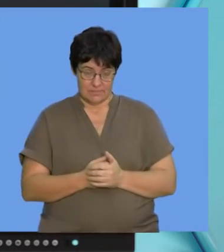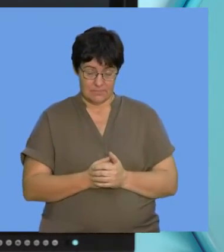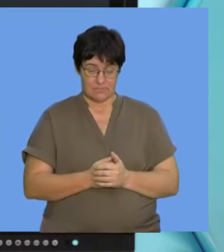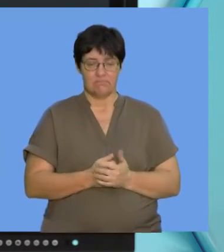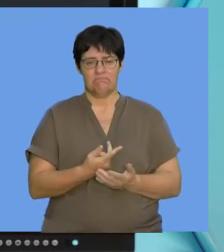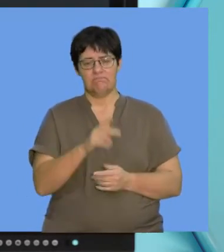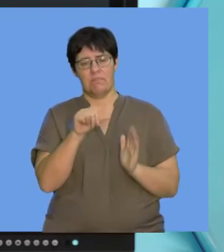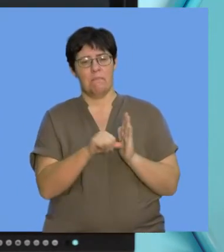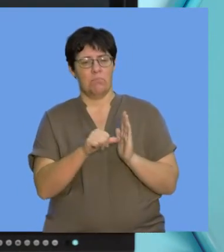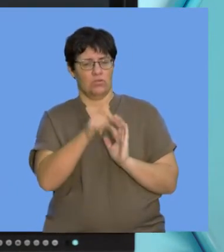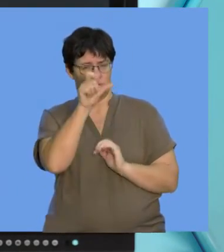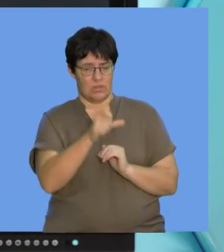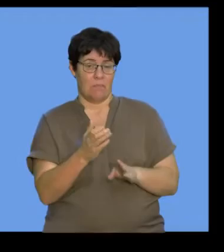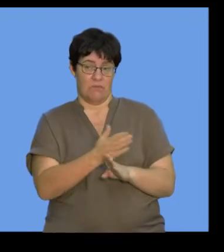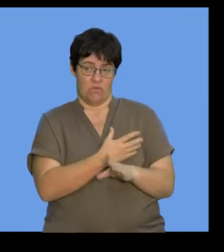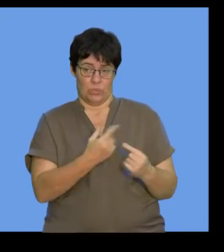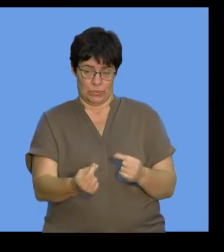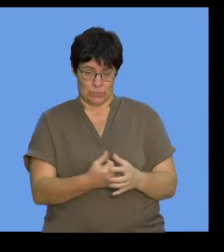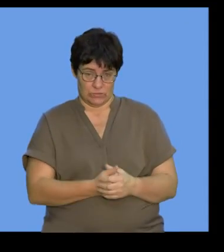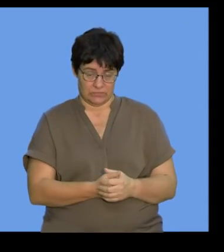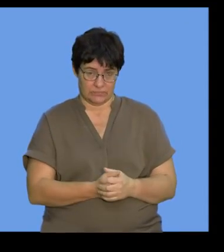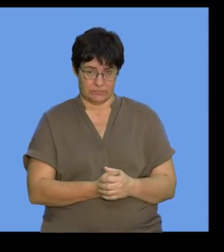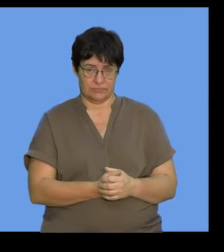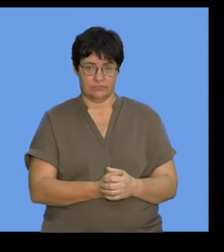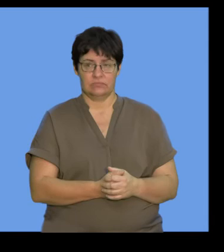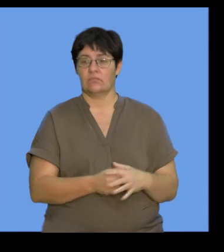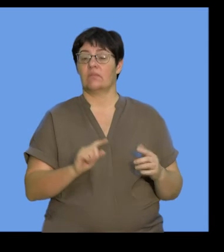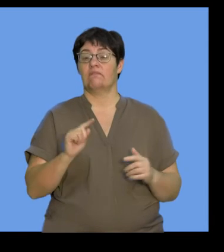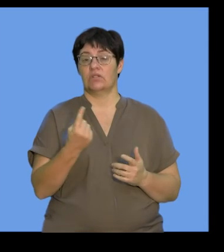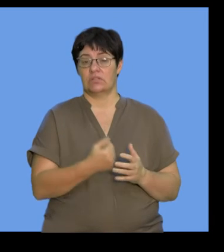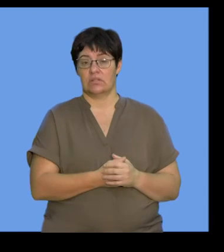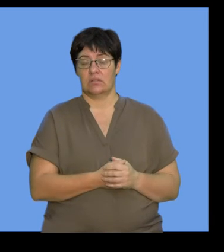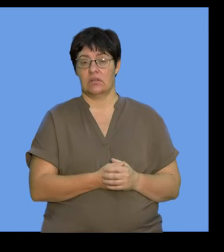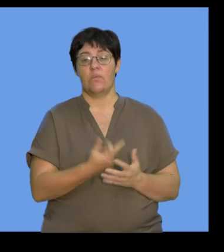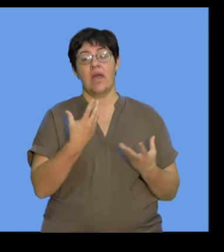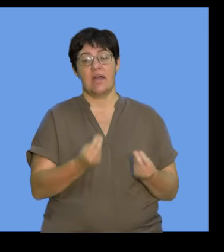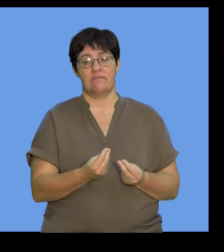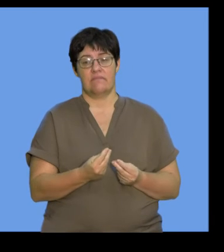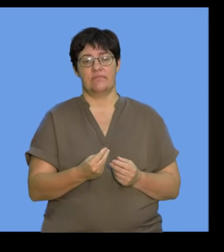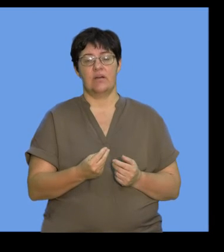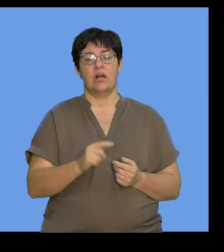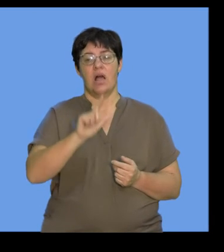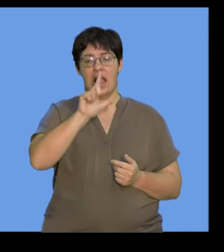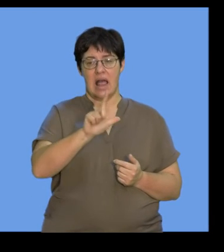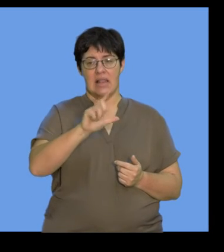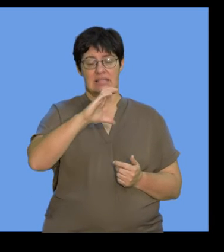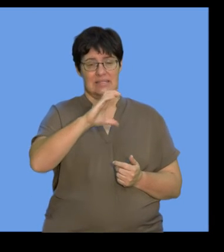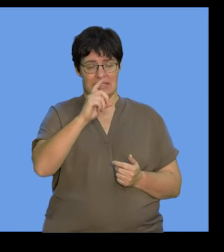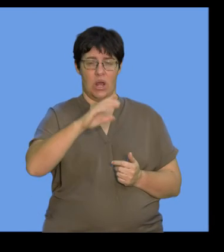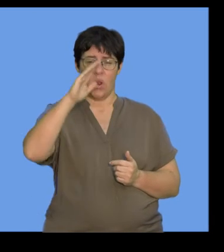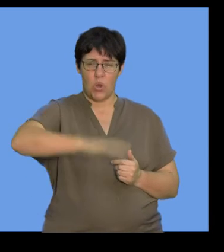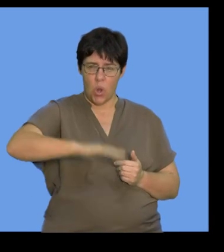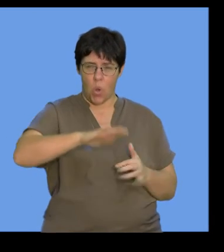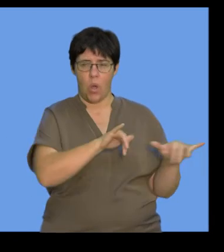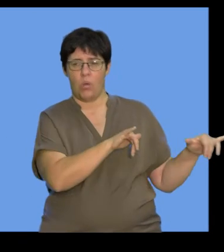at before doing some fractions. So firstly, we have what you call the lowest common denominator. I know